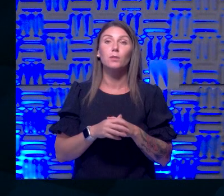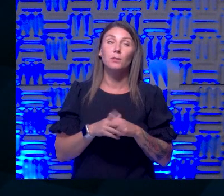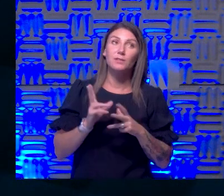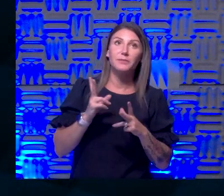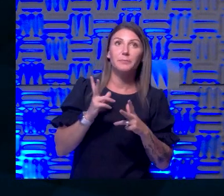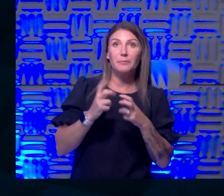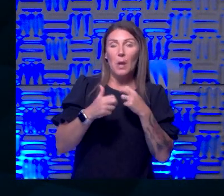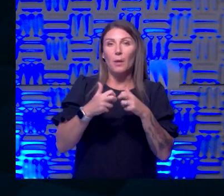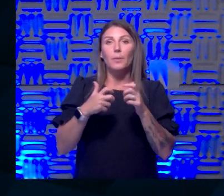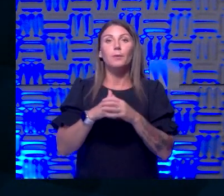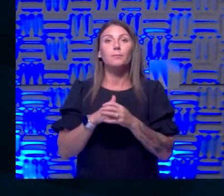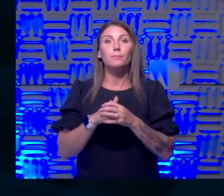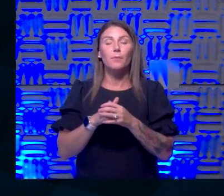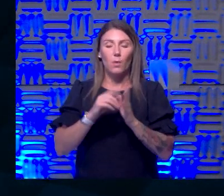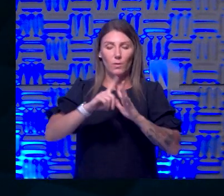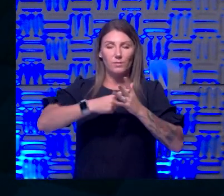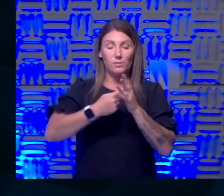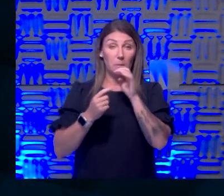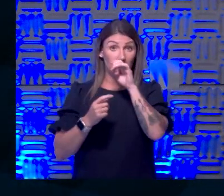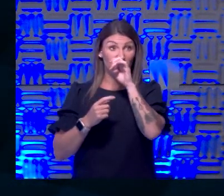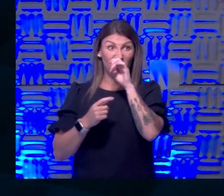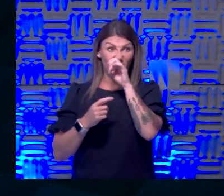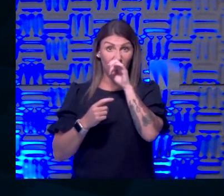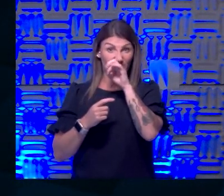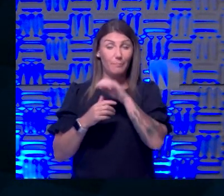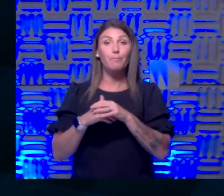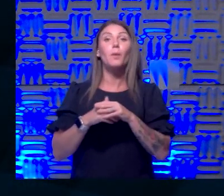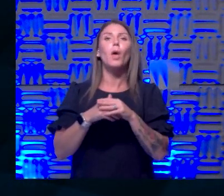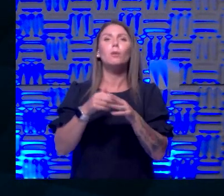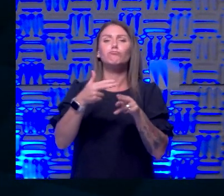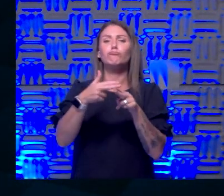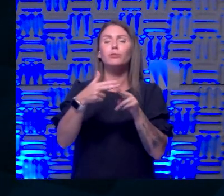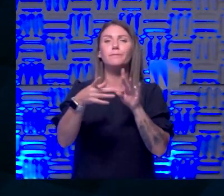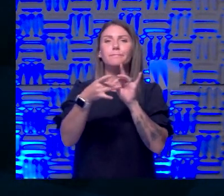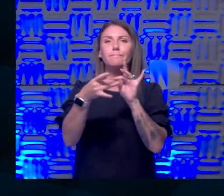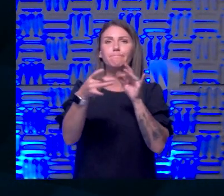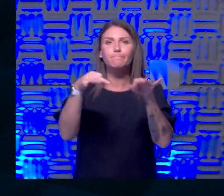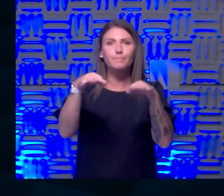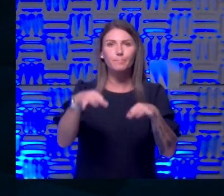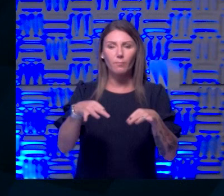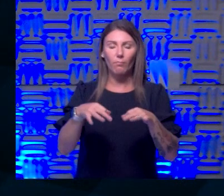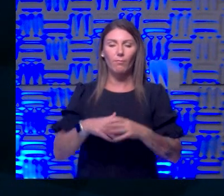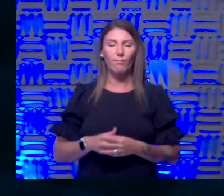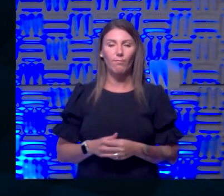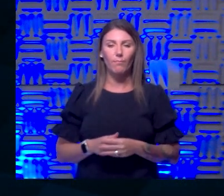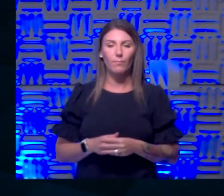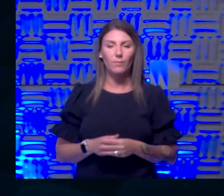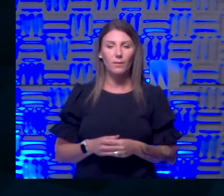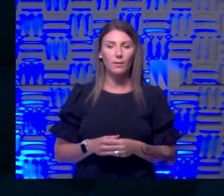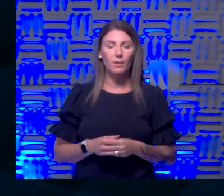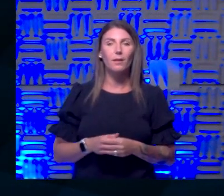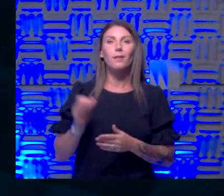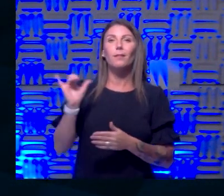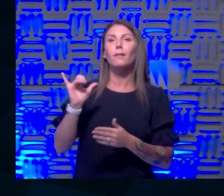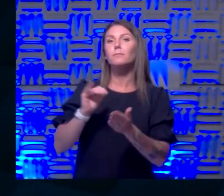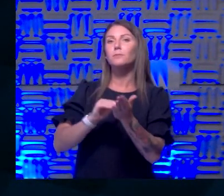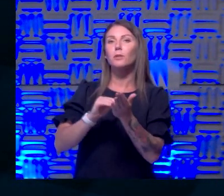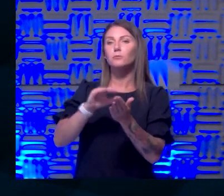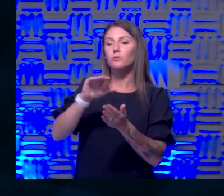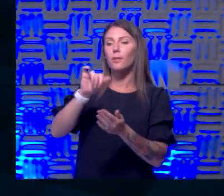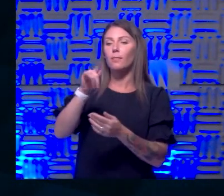one. And let's start with let me give a brief explanation. We have so much, as Dr. LeMaster points out, we